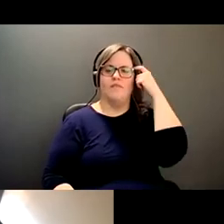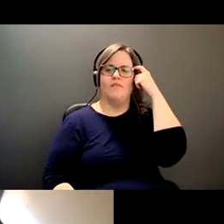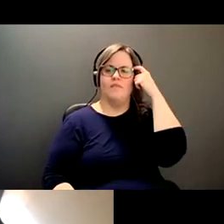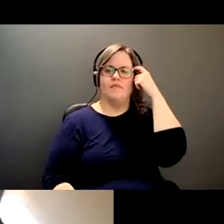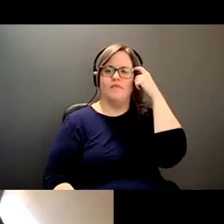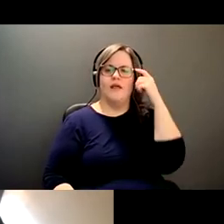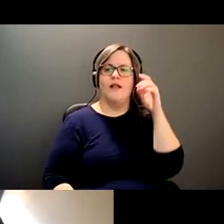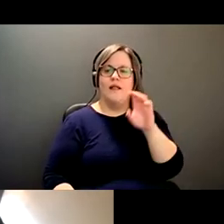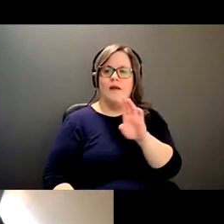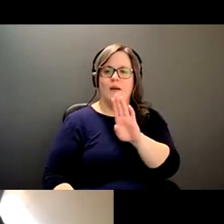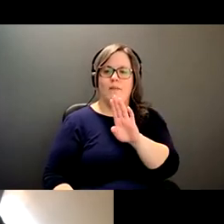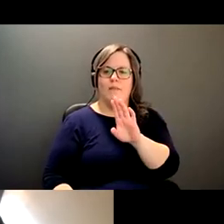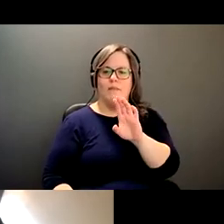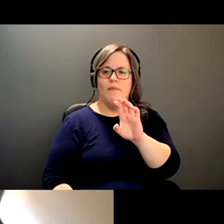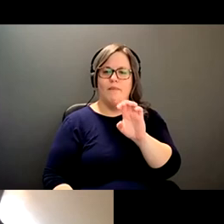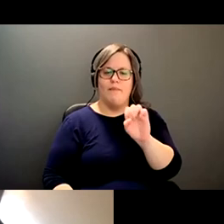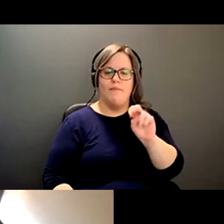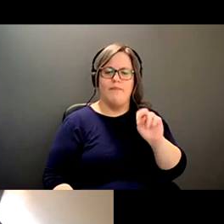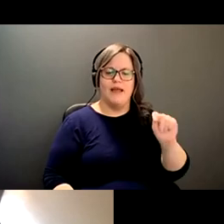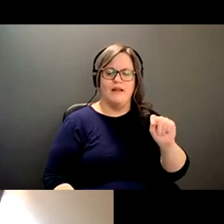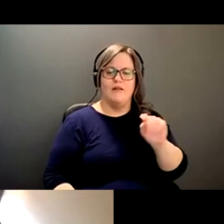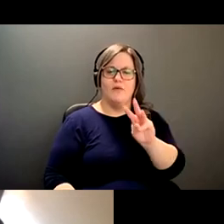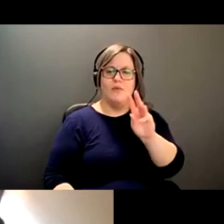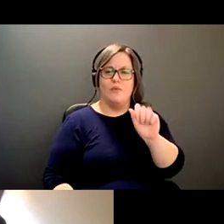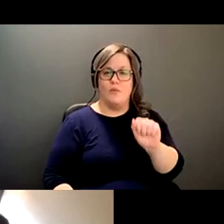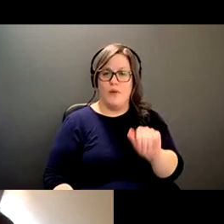I'm not sure if you're familiar with the Bentway as a kind of like